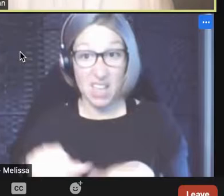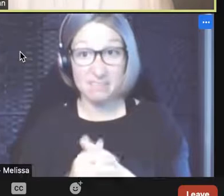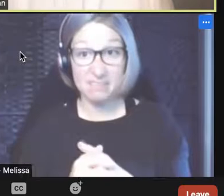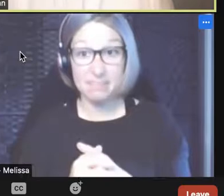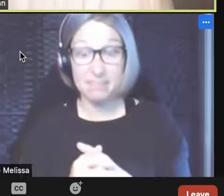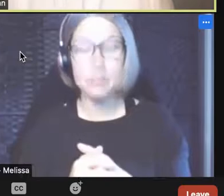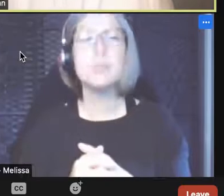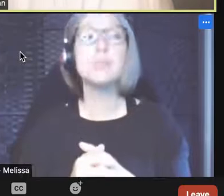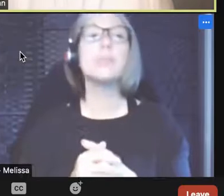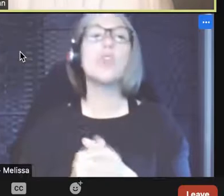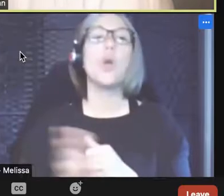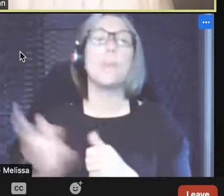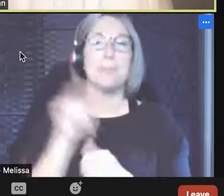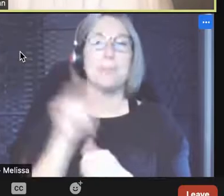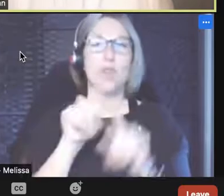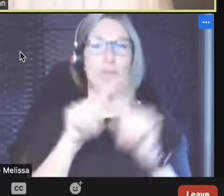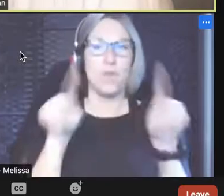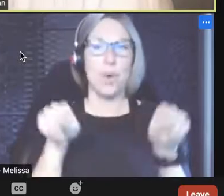look here.